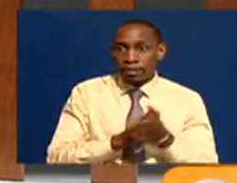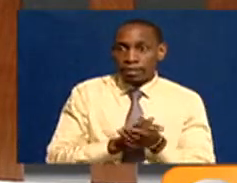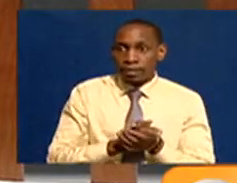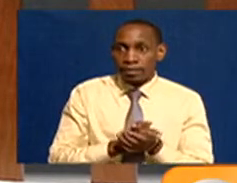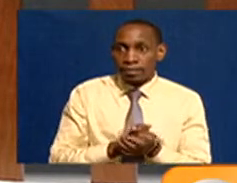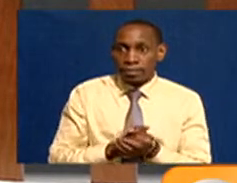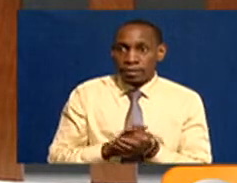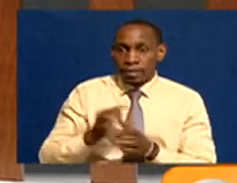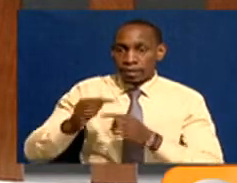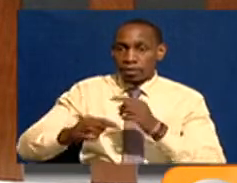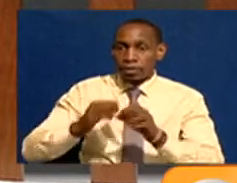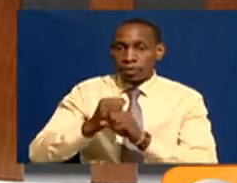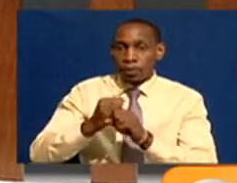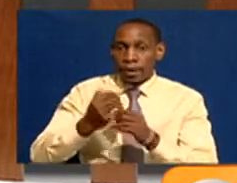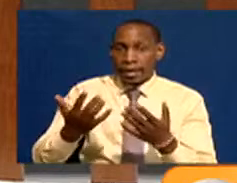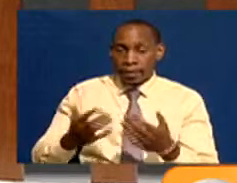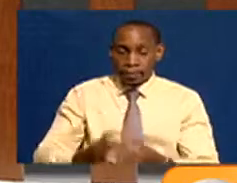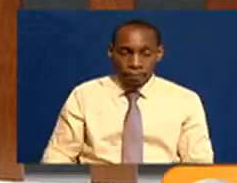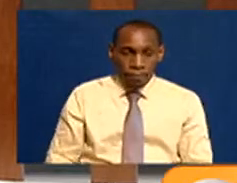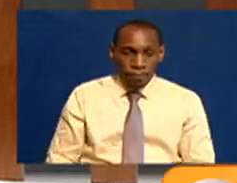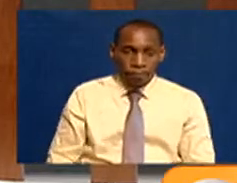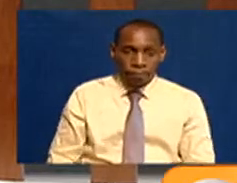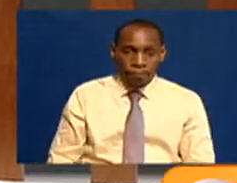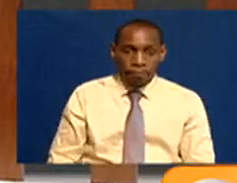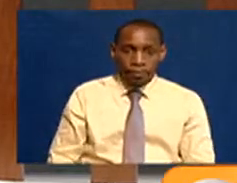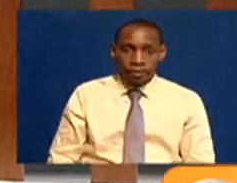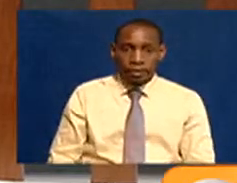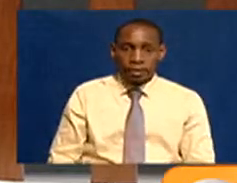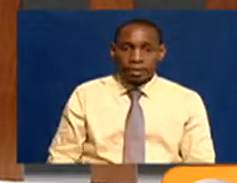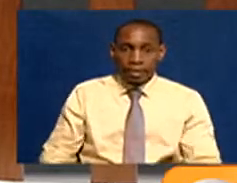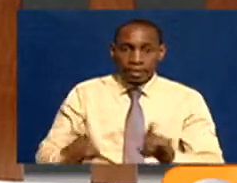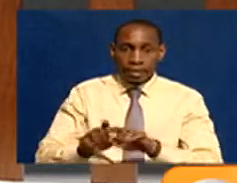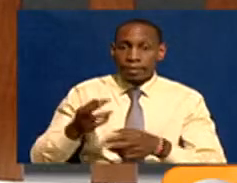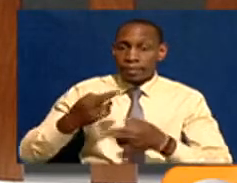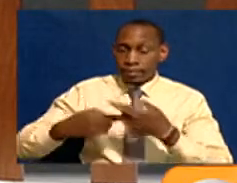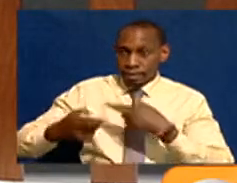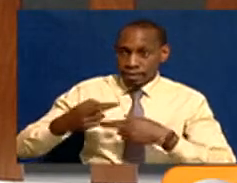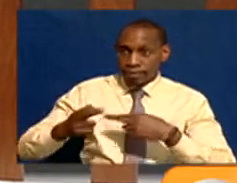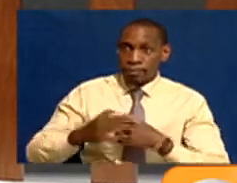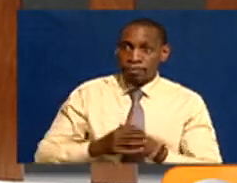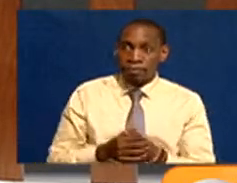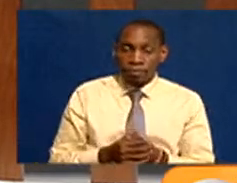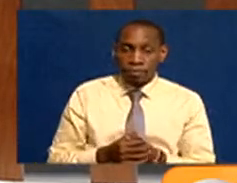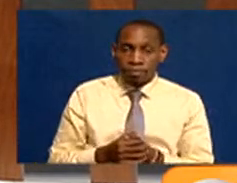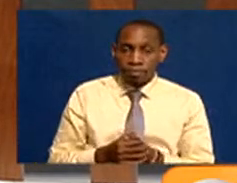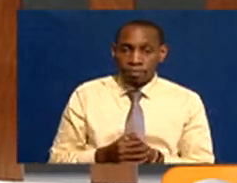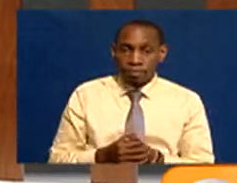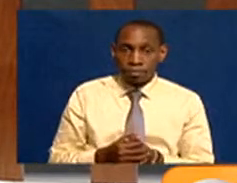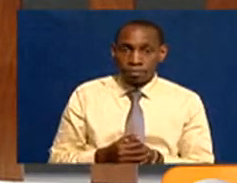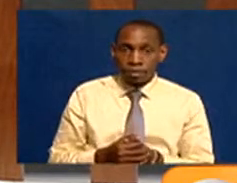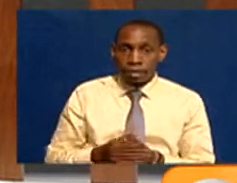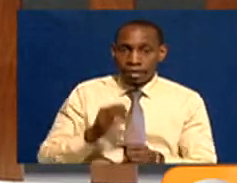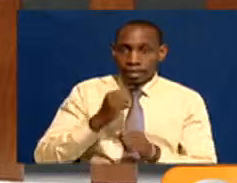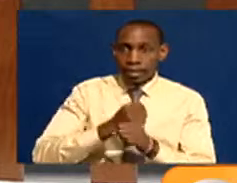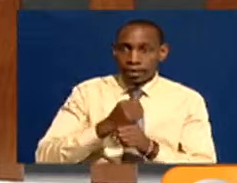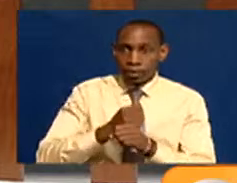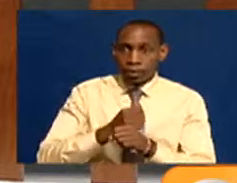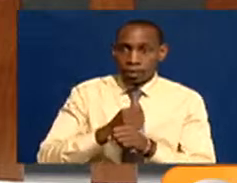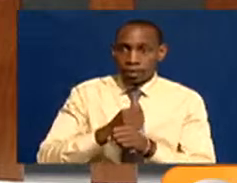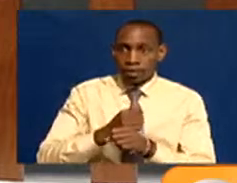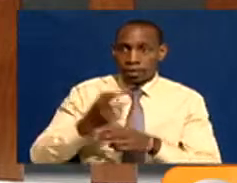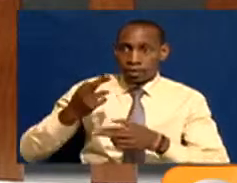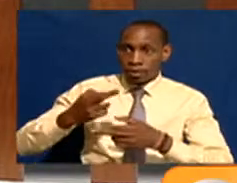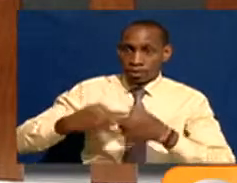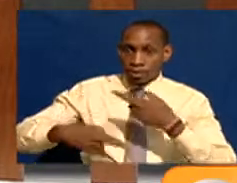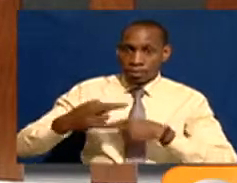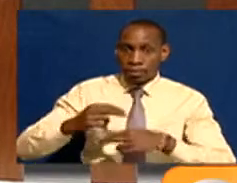compete with Safaricom? Mm. Yeah? What is a public body? And I'm going to rule back that back. I'm working on rolling back that